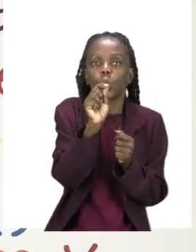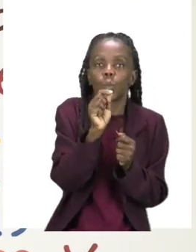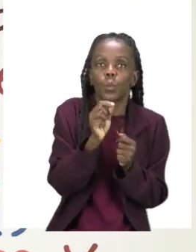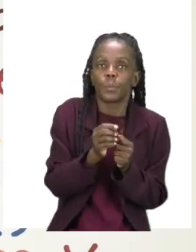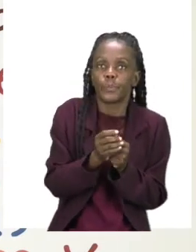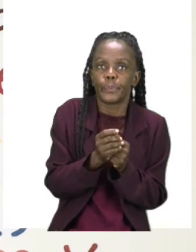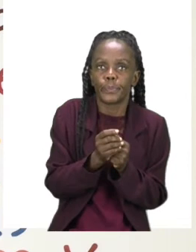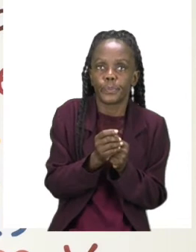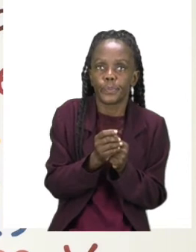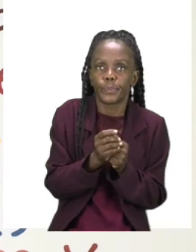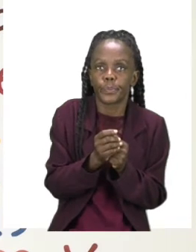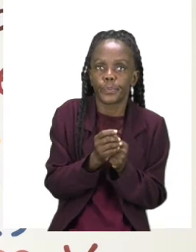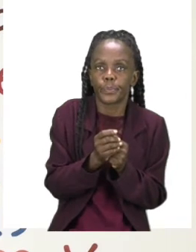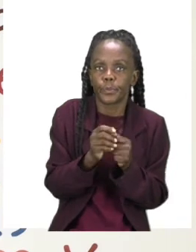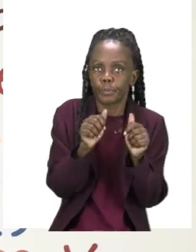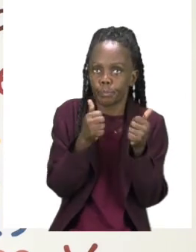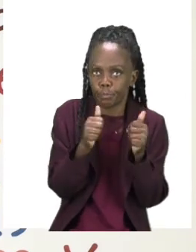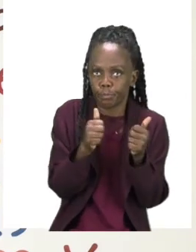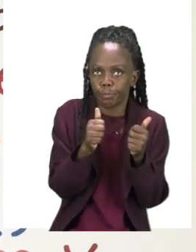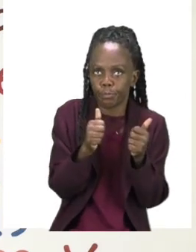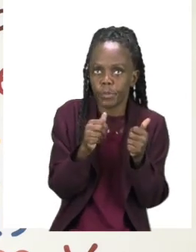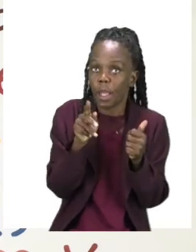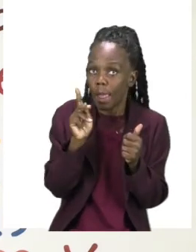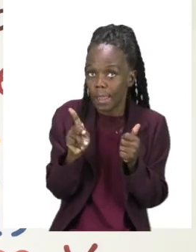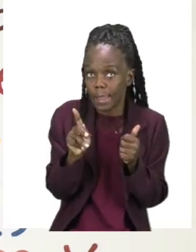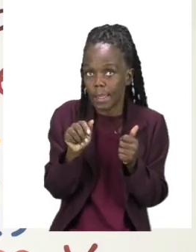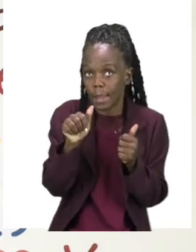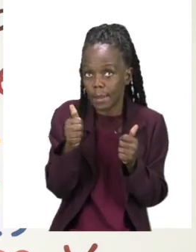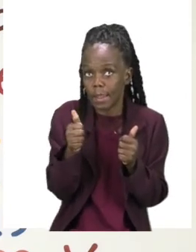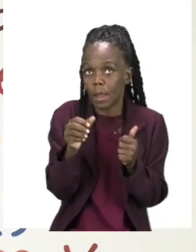Very good, everyone. Let's do another one.